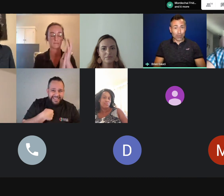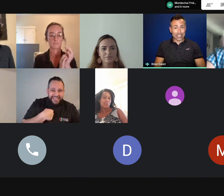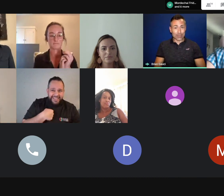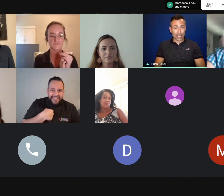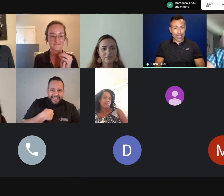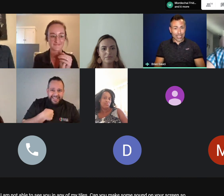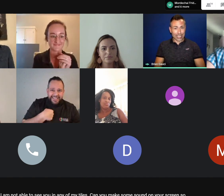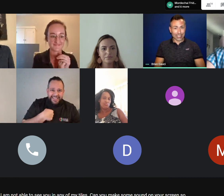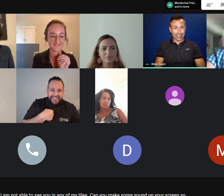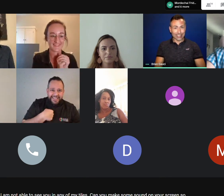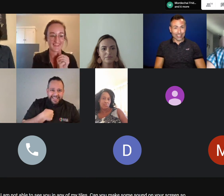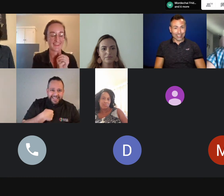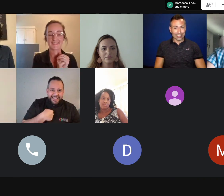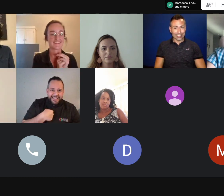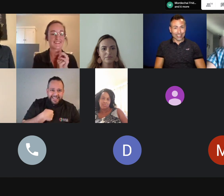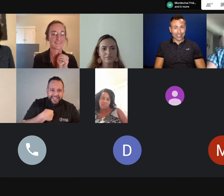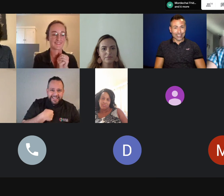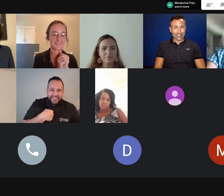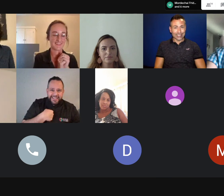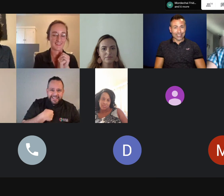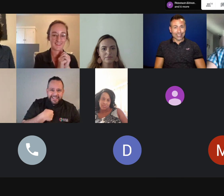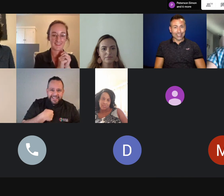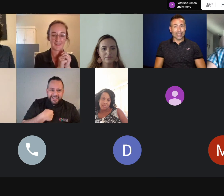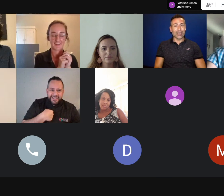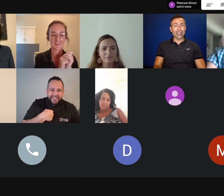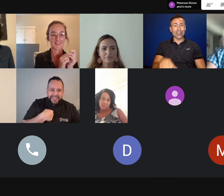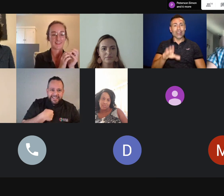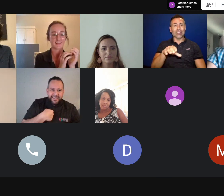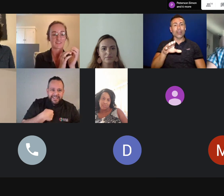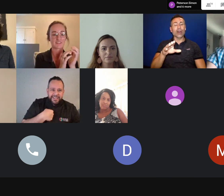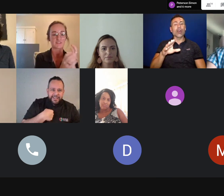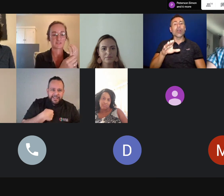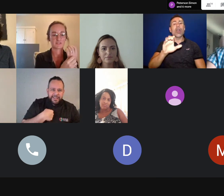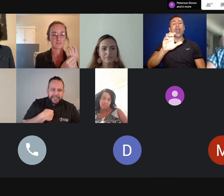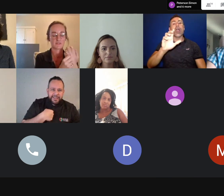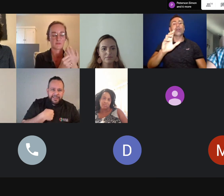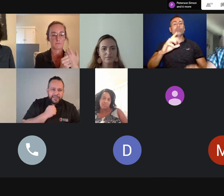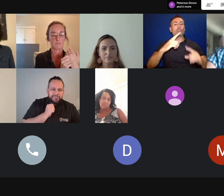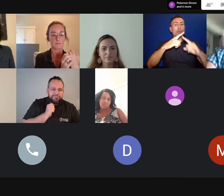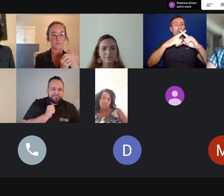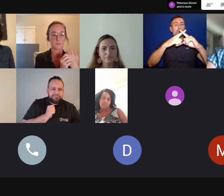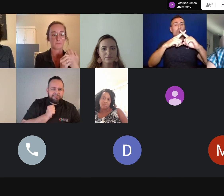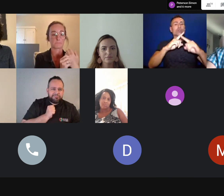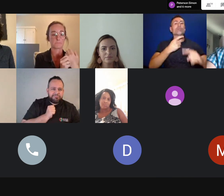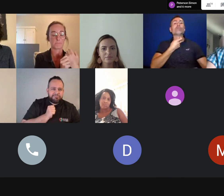Me? You want me to You make speak? a sound and you'll come up. And unmute yourself.